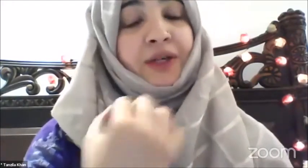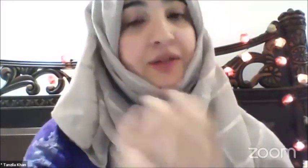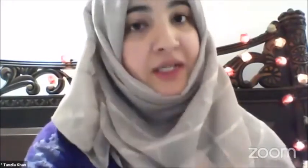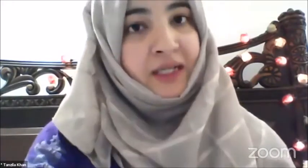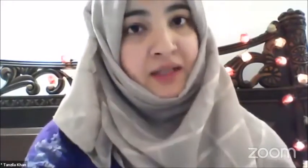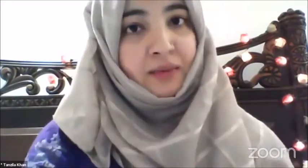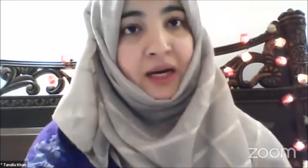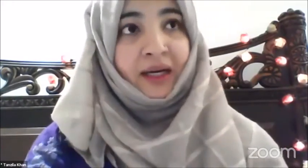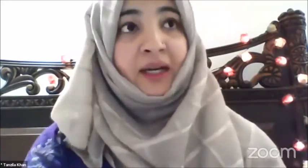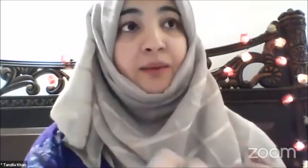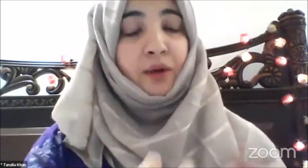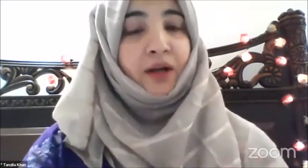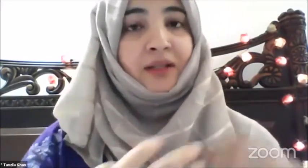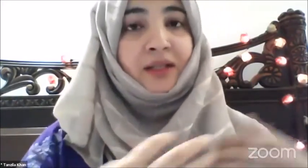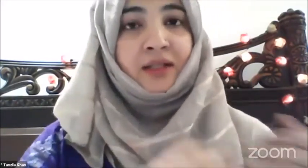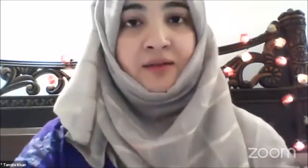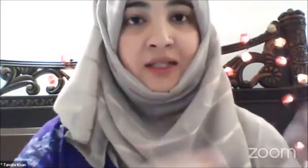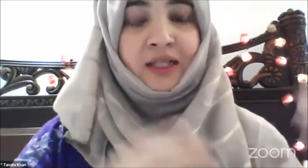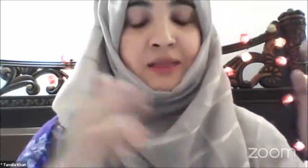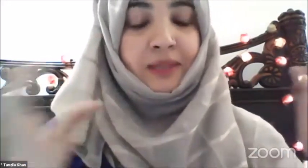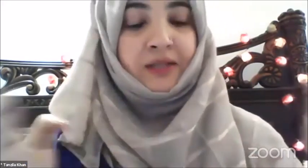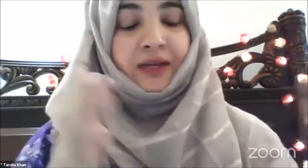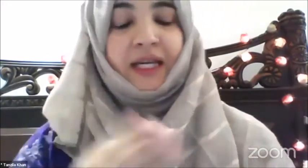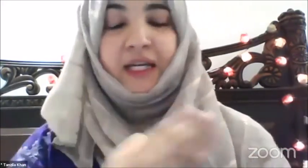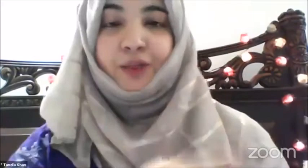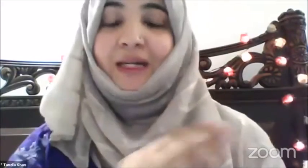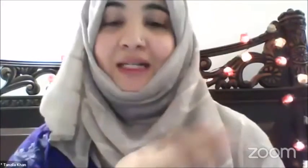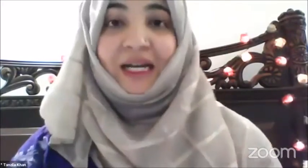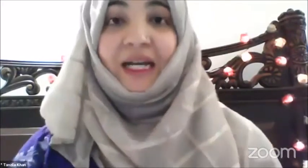has to be treated as a market, and products and services